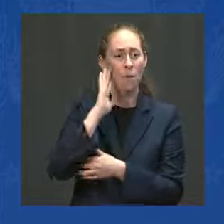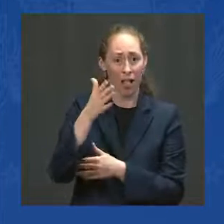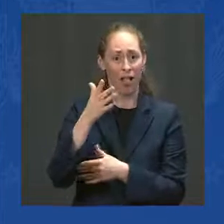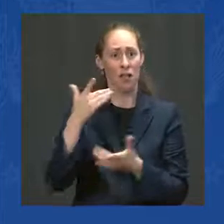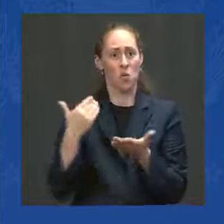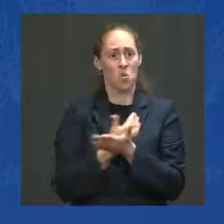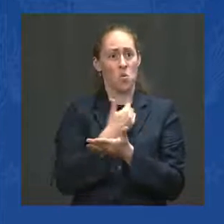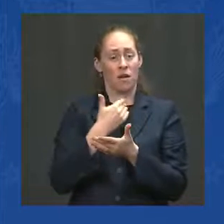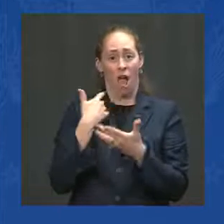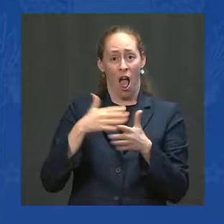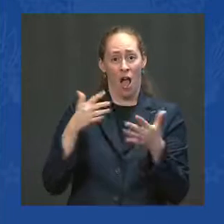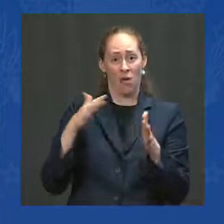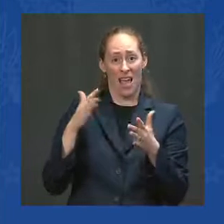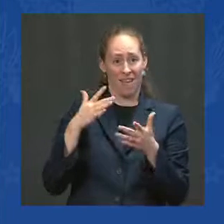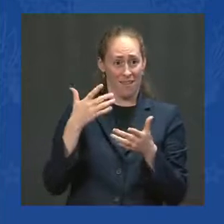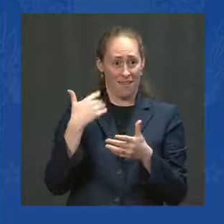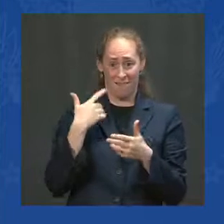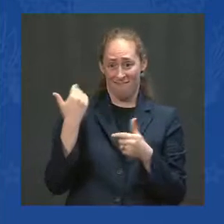already projected.